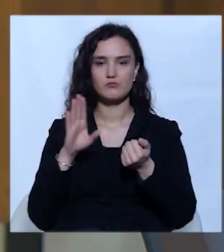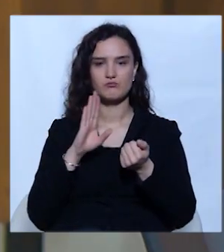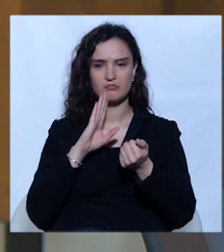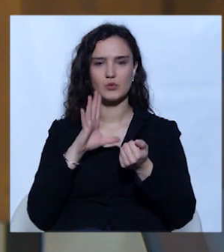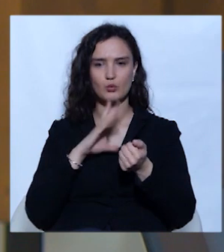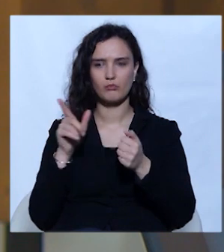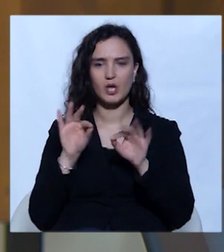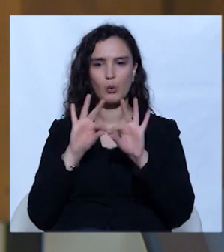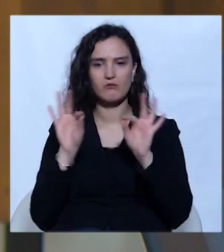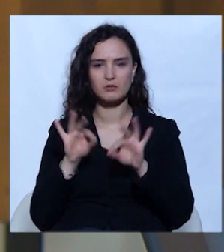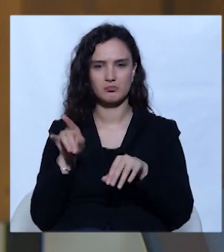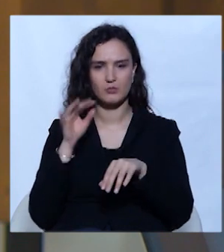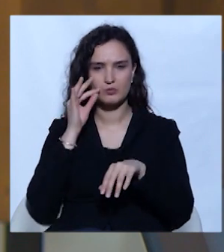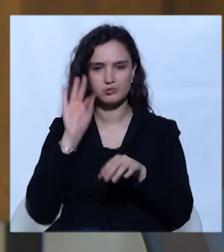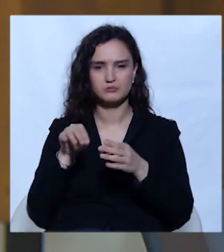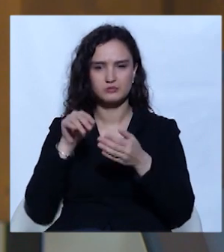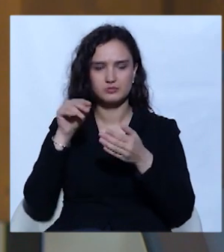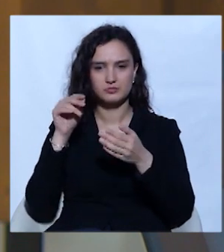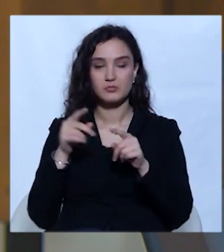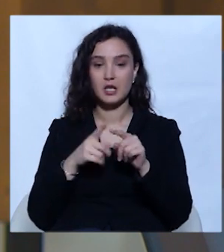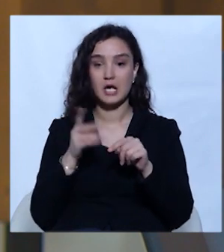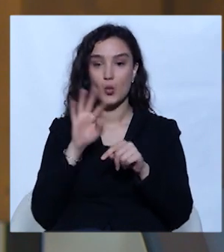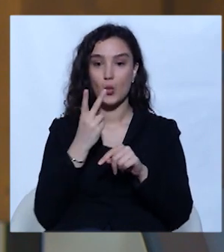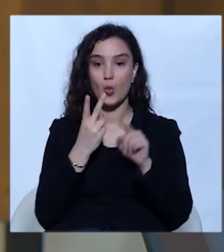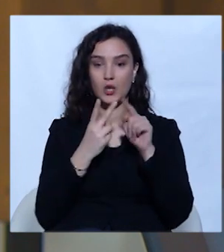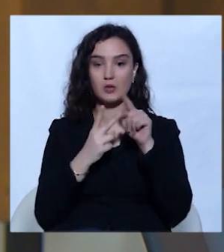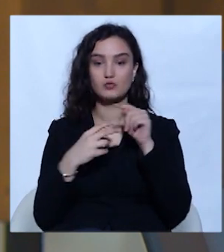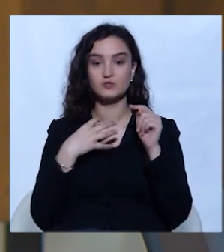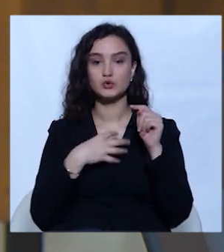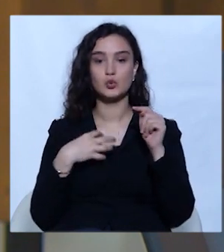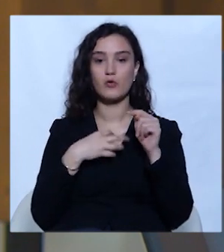as well. There are two key moments that